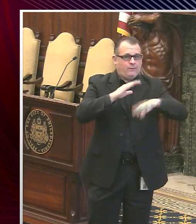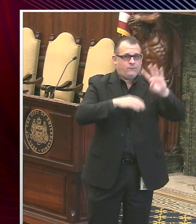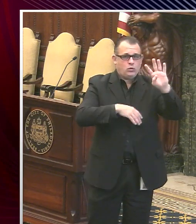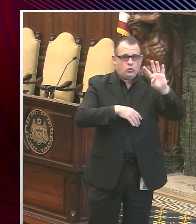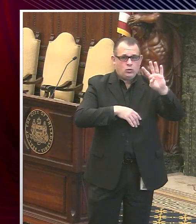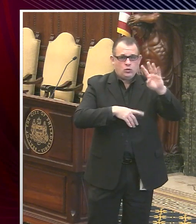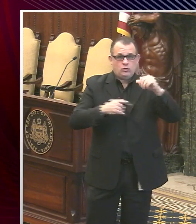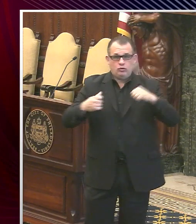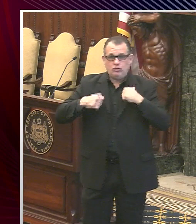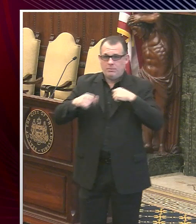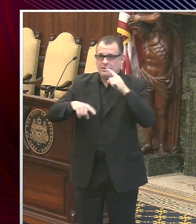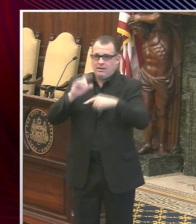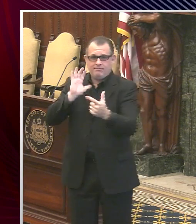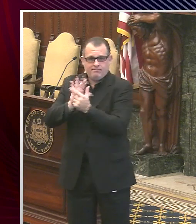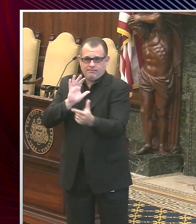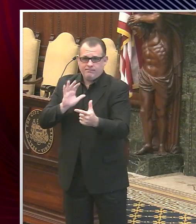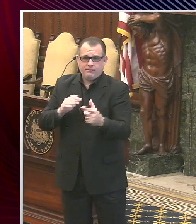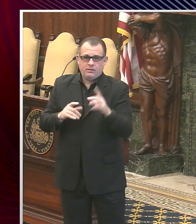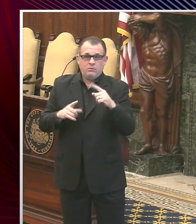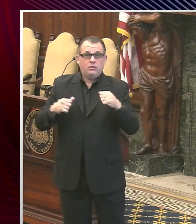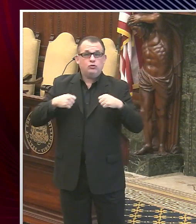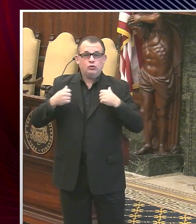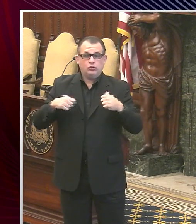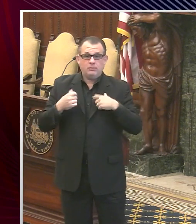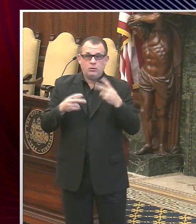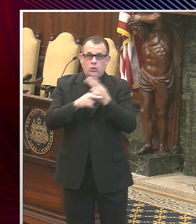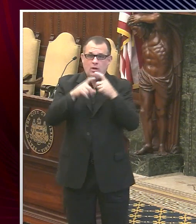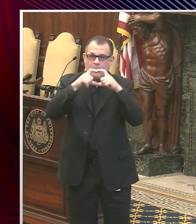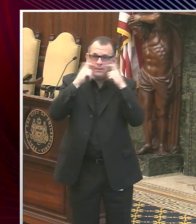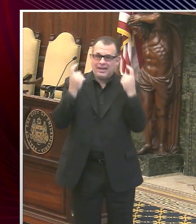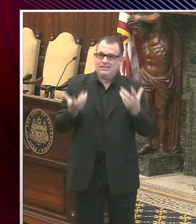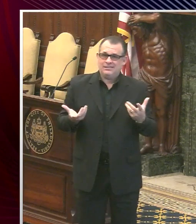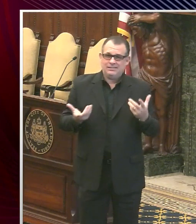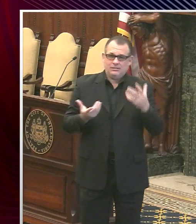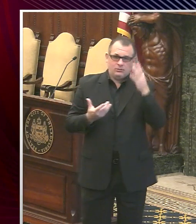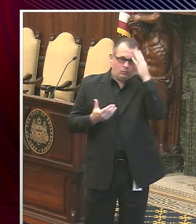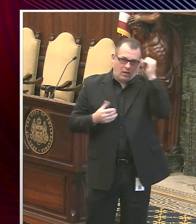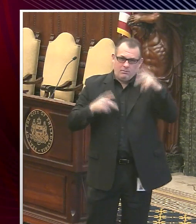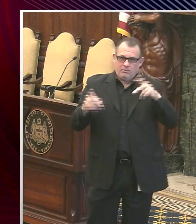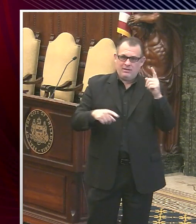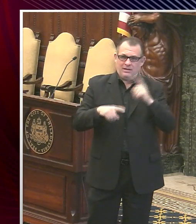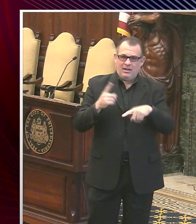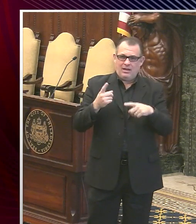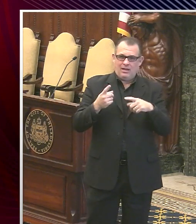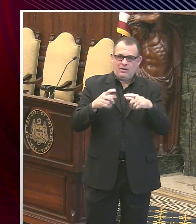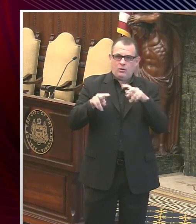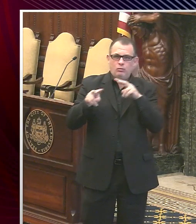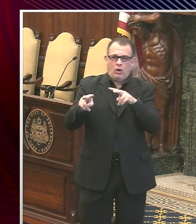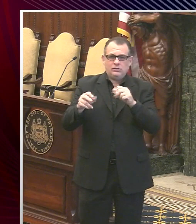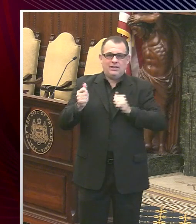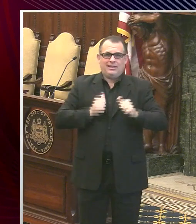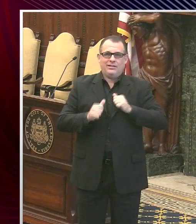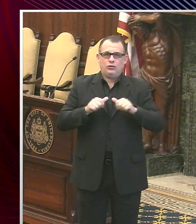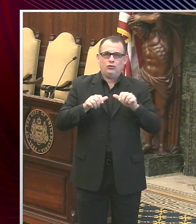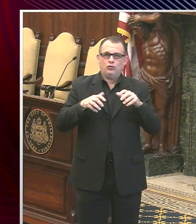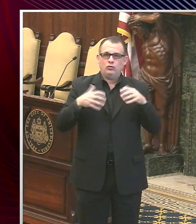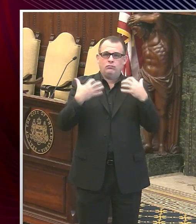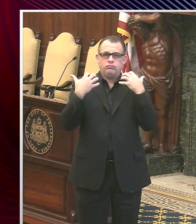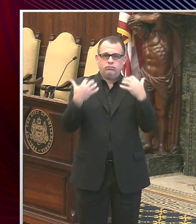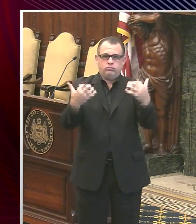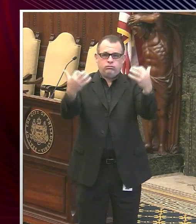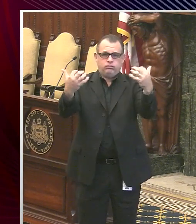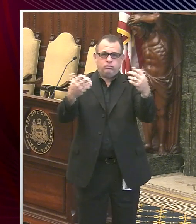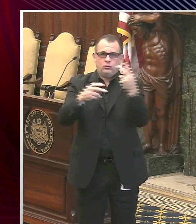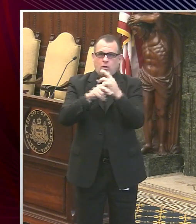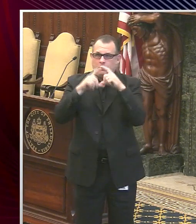out in a gym whenever gyms are wearing masks? Why are people not allowed to watch a performance in the theater when people are wearing